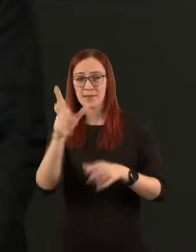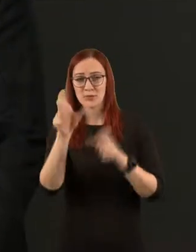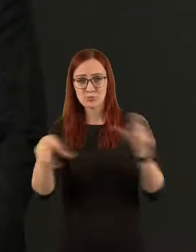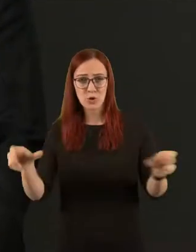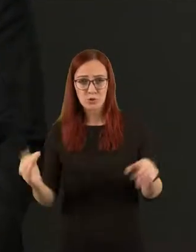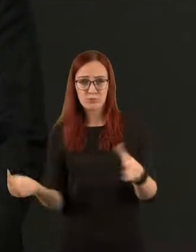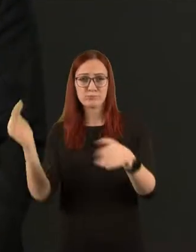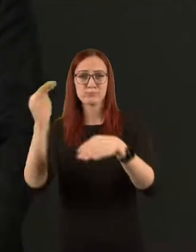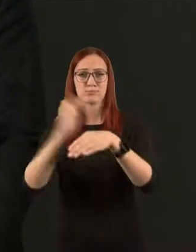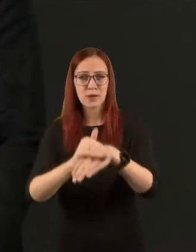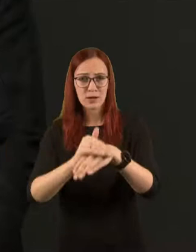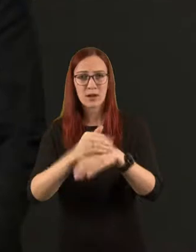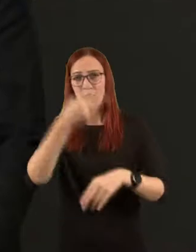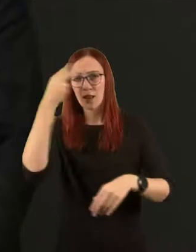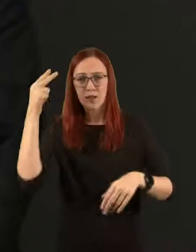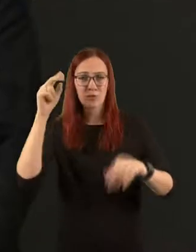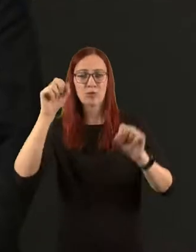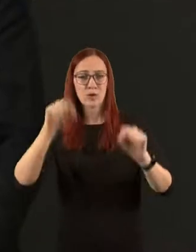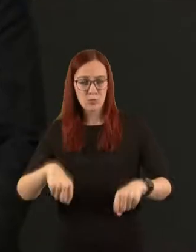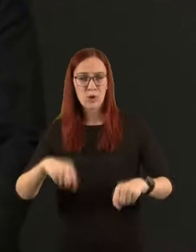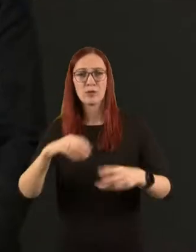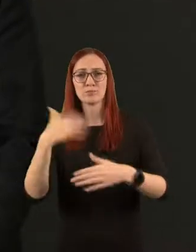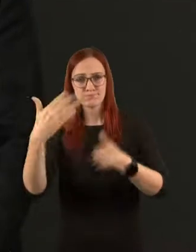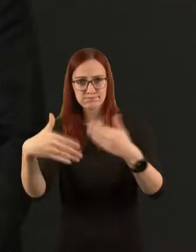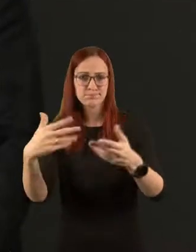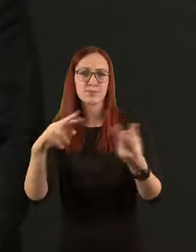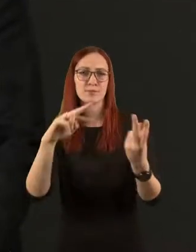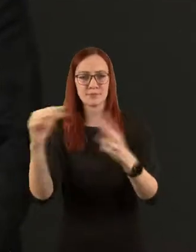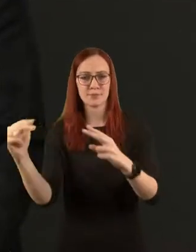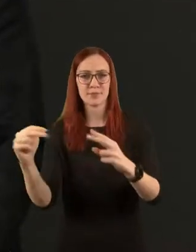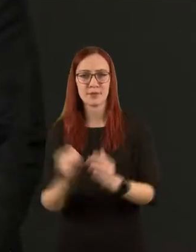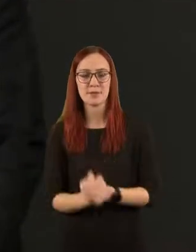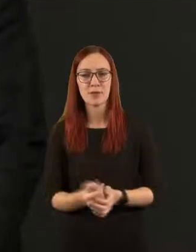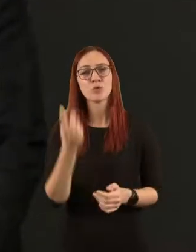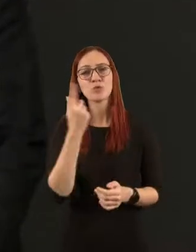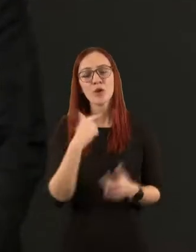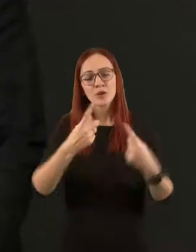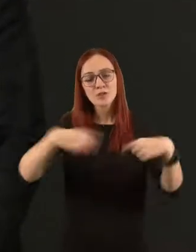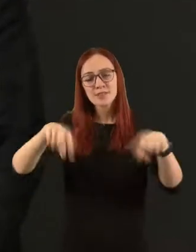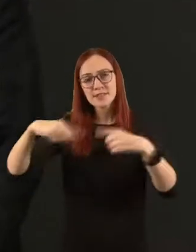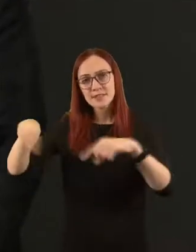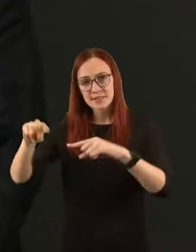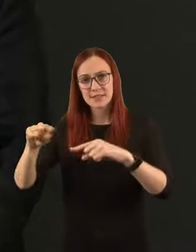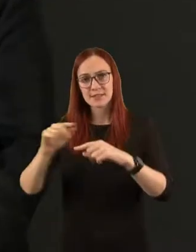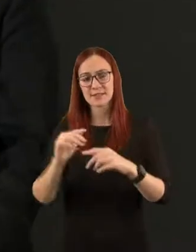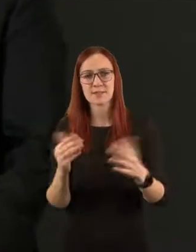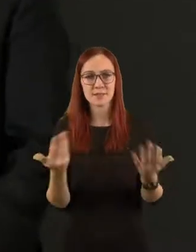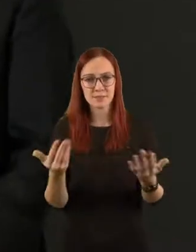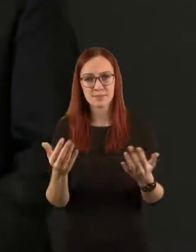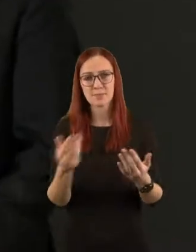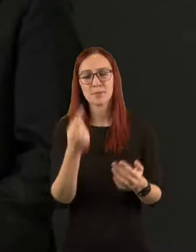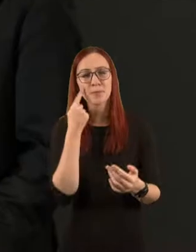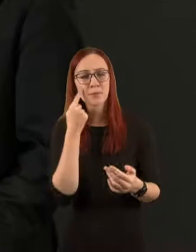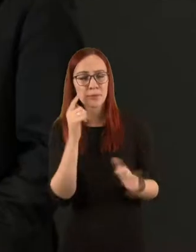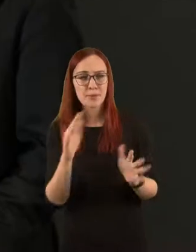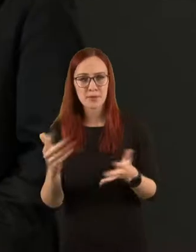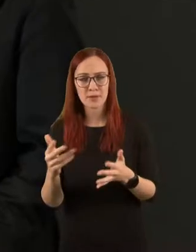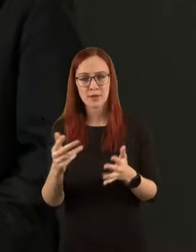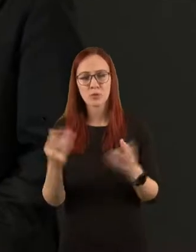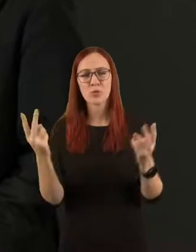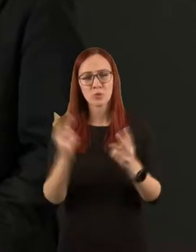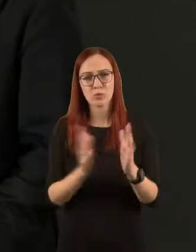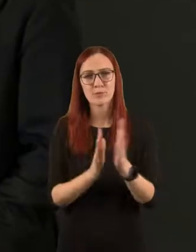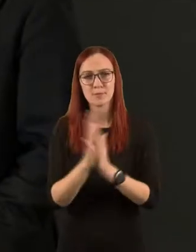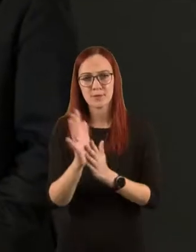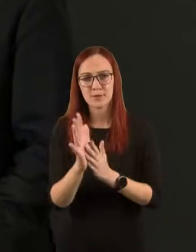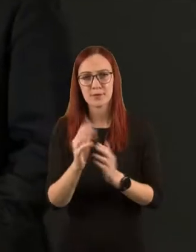Lithuania's largest emitter, accounting for 30% of total emissions. And over the last decade, this is an area where emissions have actually gone